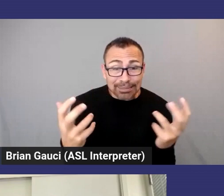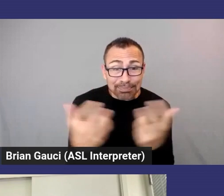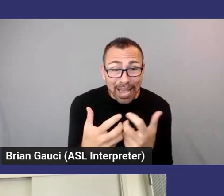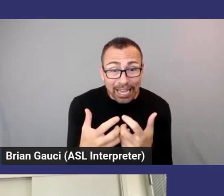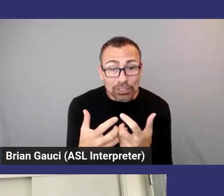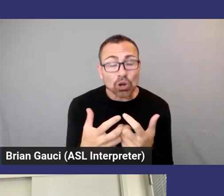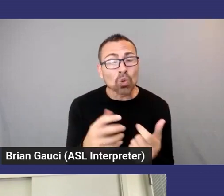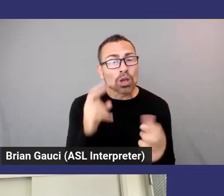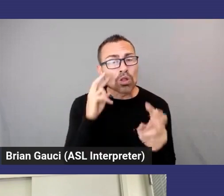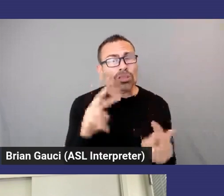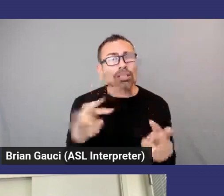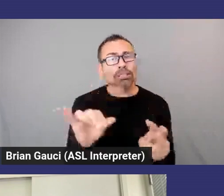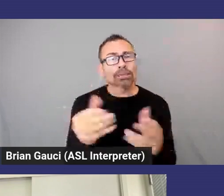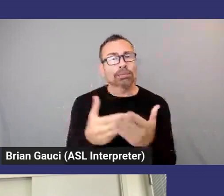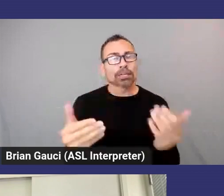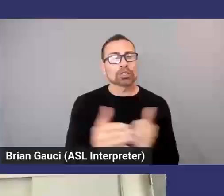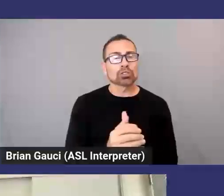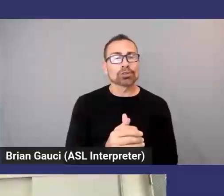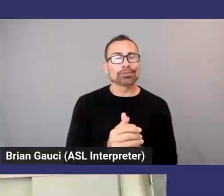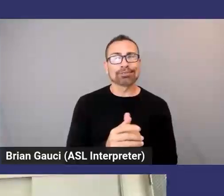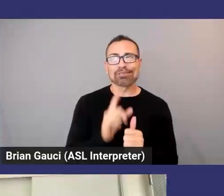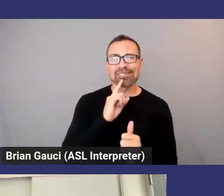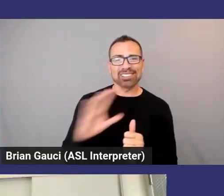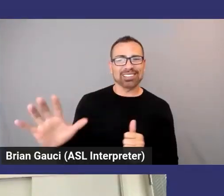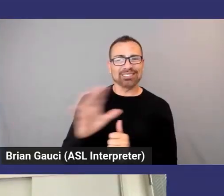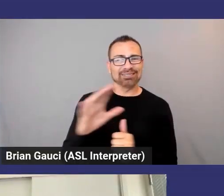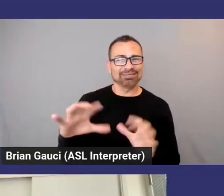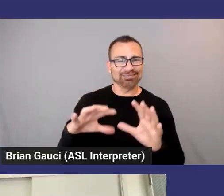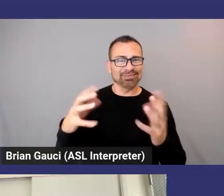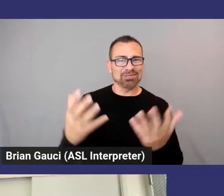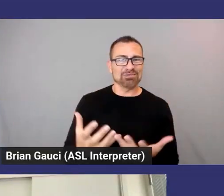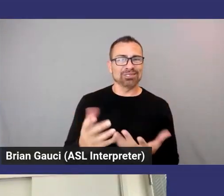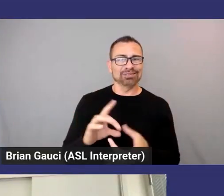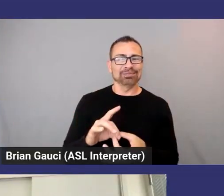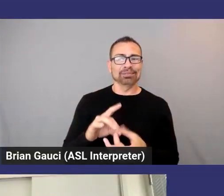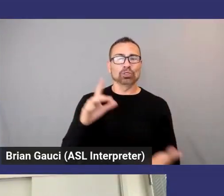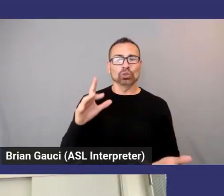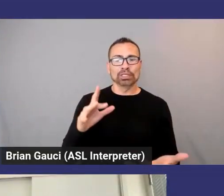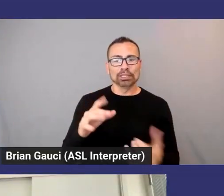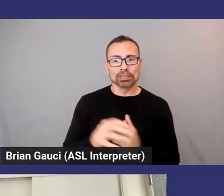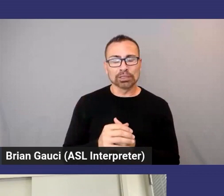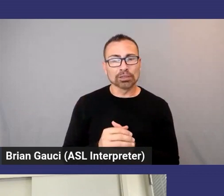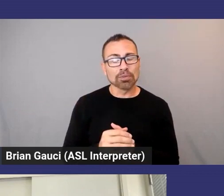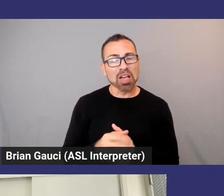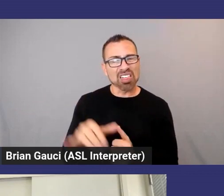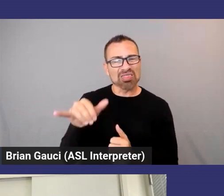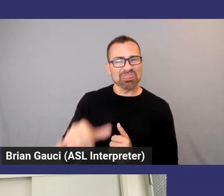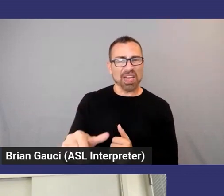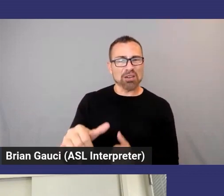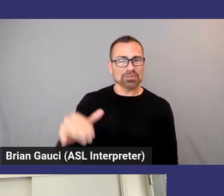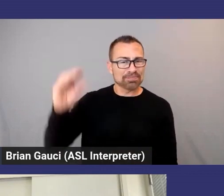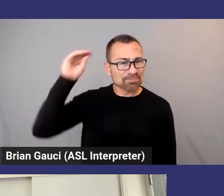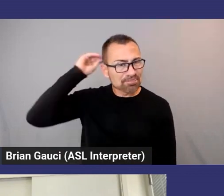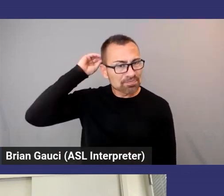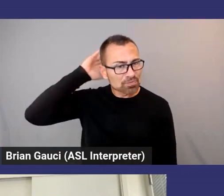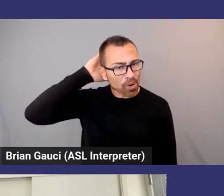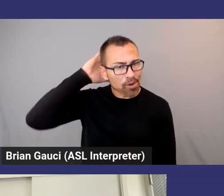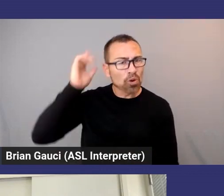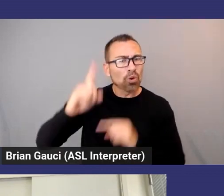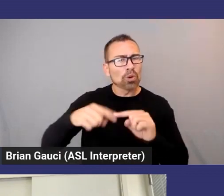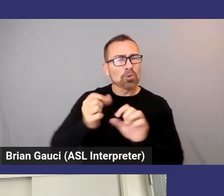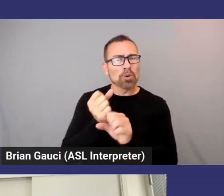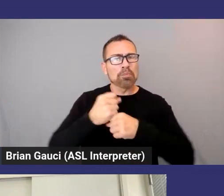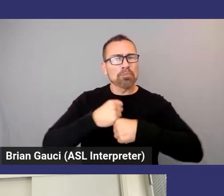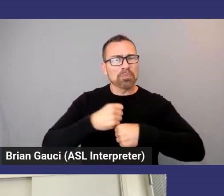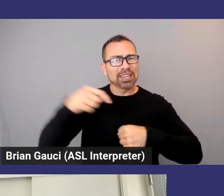disjointed world. And so this was first and foremost in kind of our mental model when we created VPC Lattice, was how do